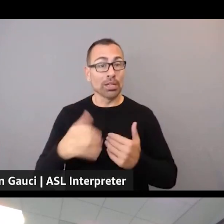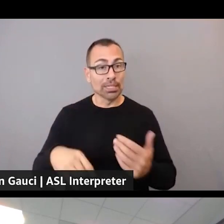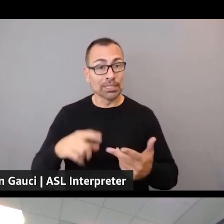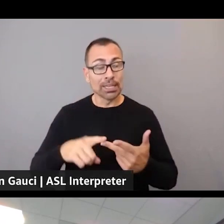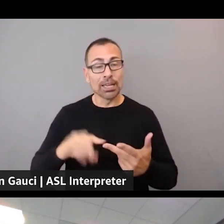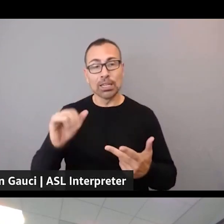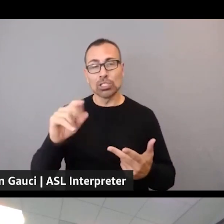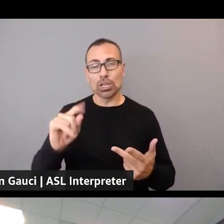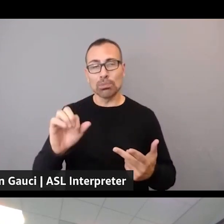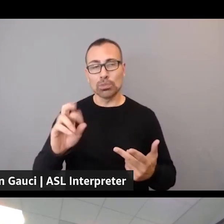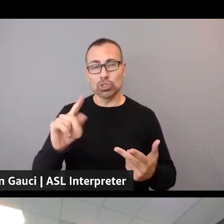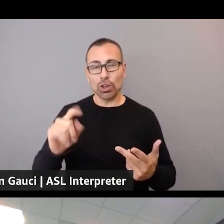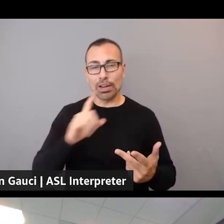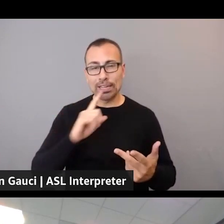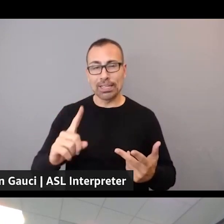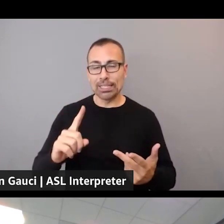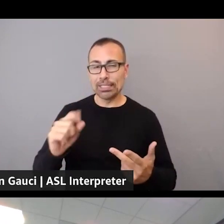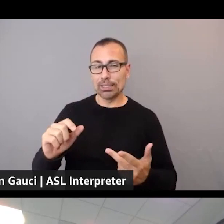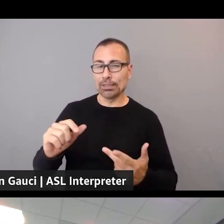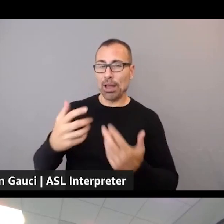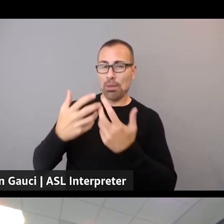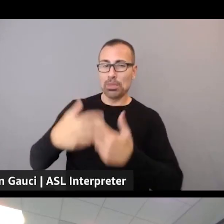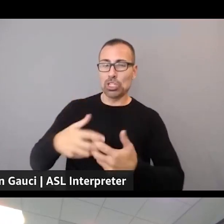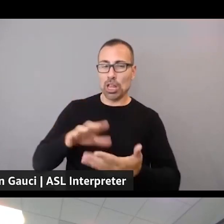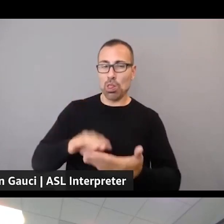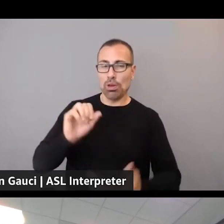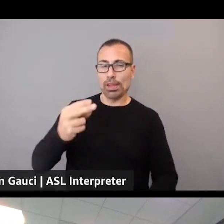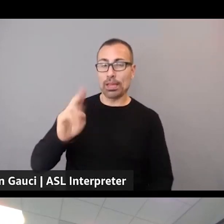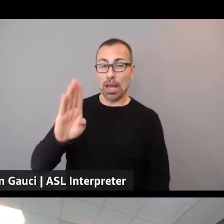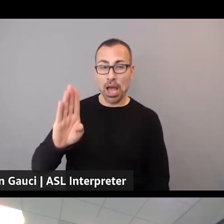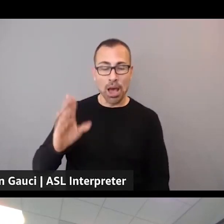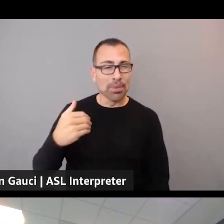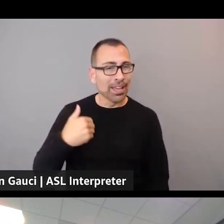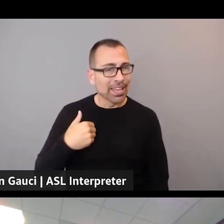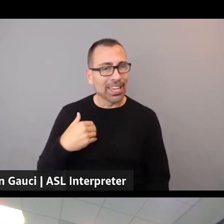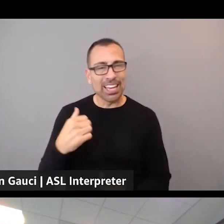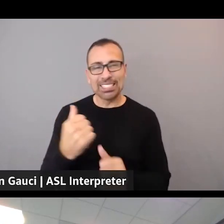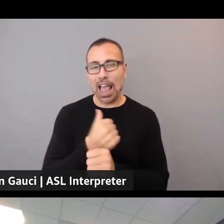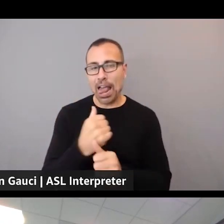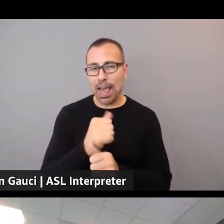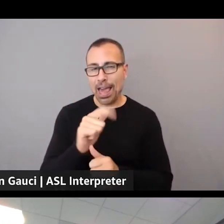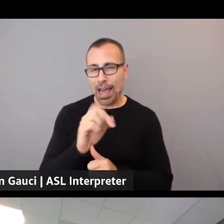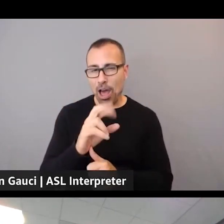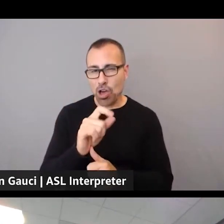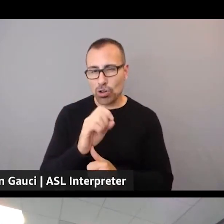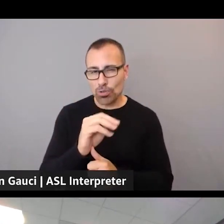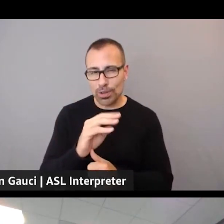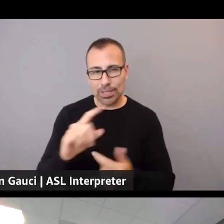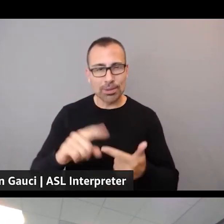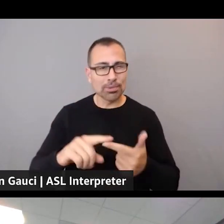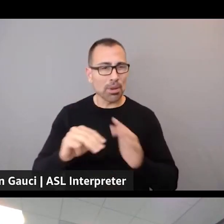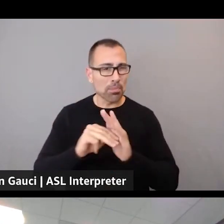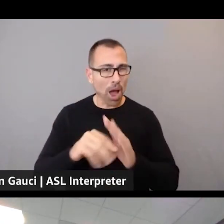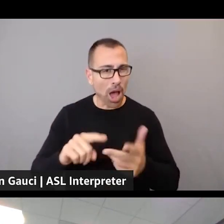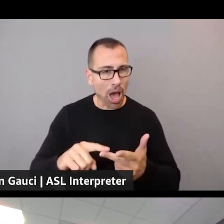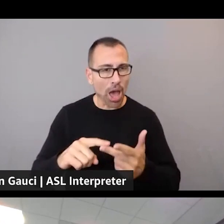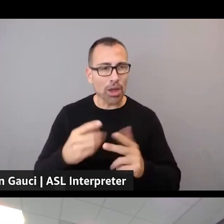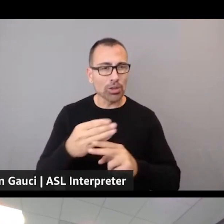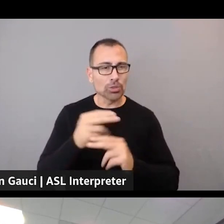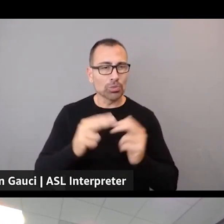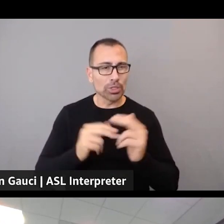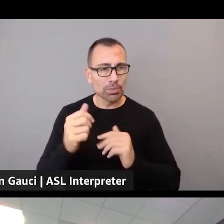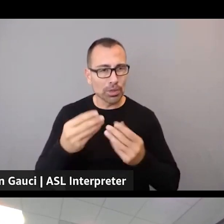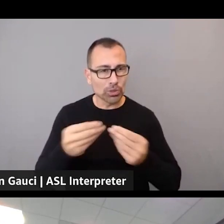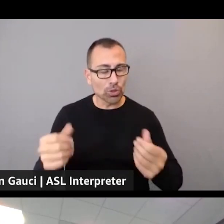it a machine learning hub. And it has algorithms, models, pre-built solution, access to open